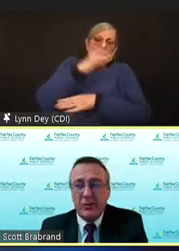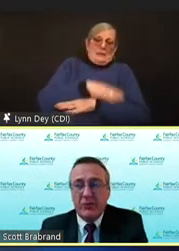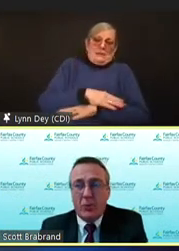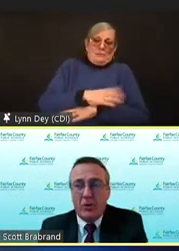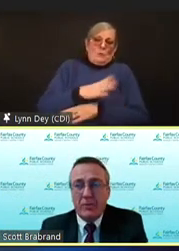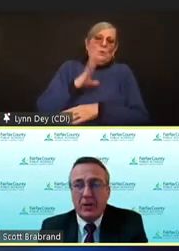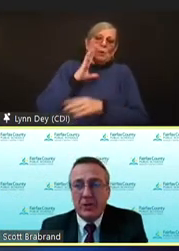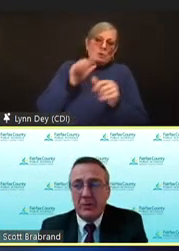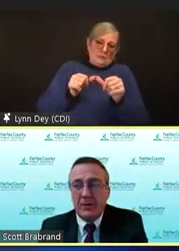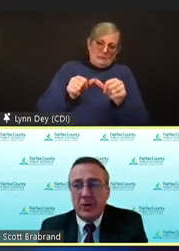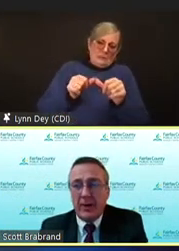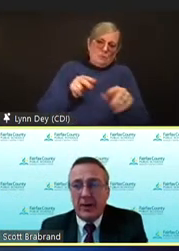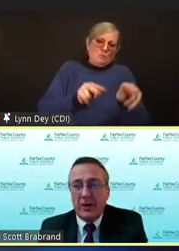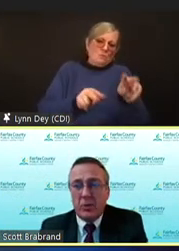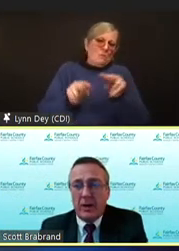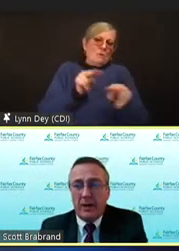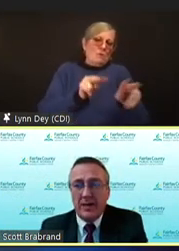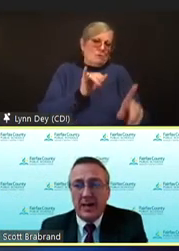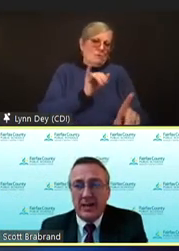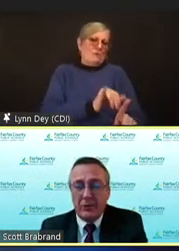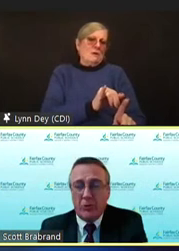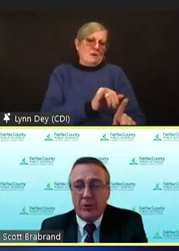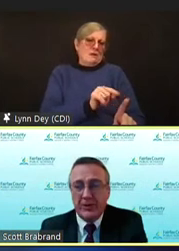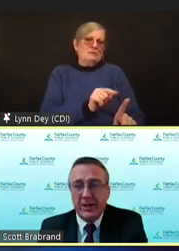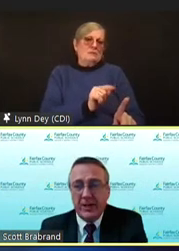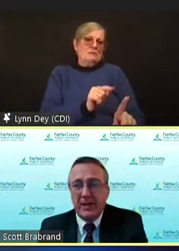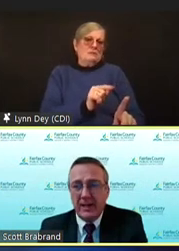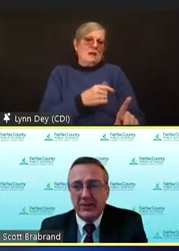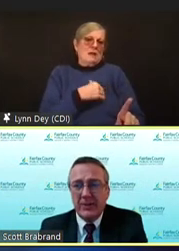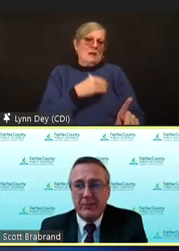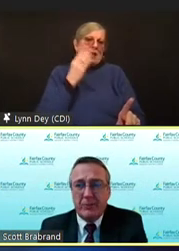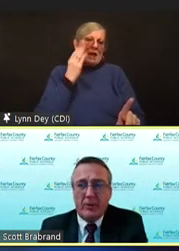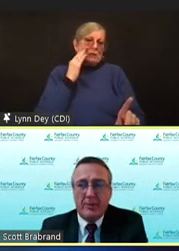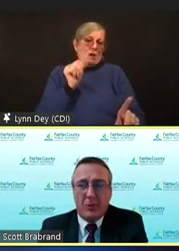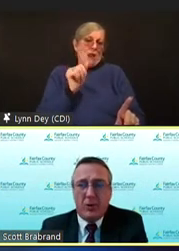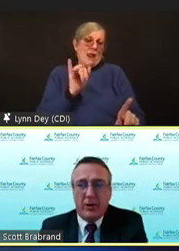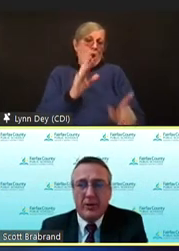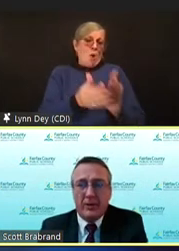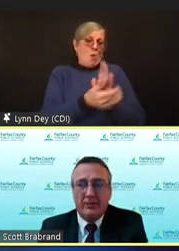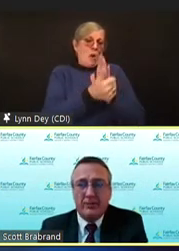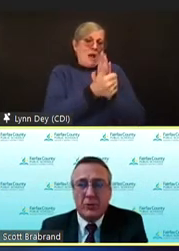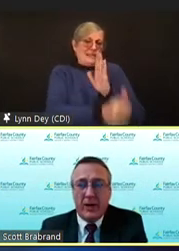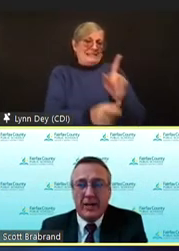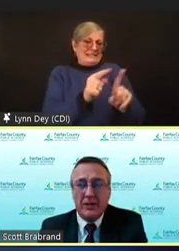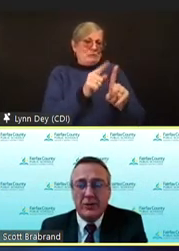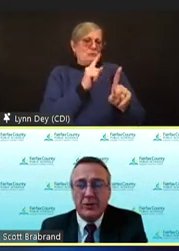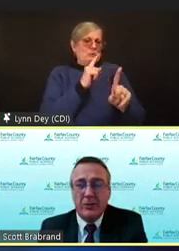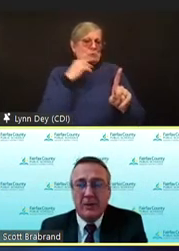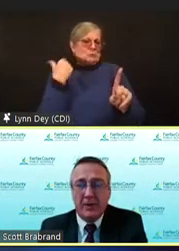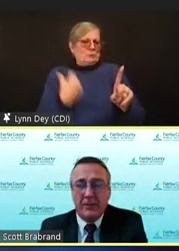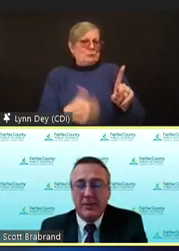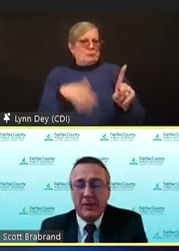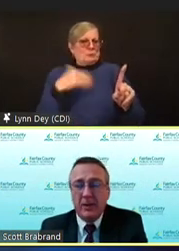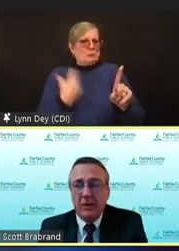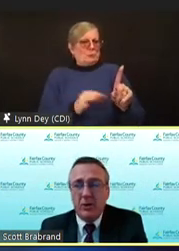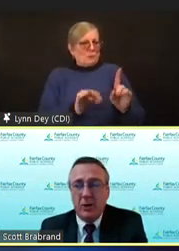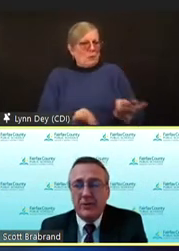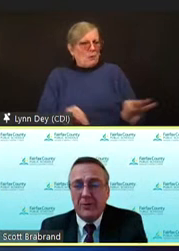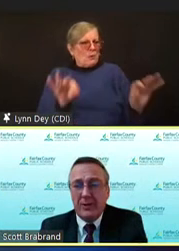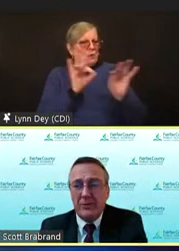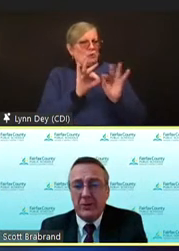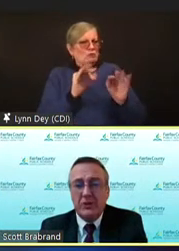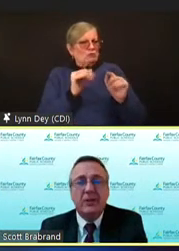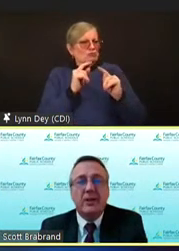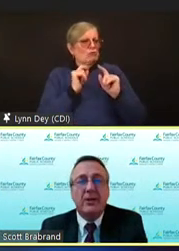we move forward, because we know air quality indoors is an important part of trying to limit